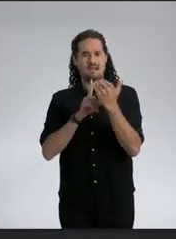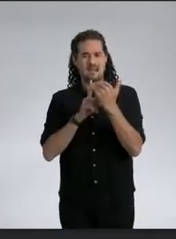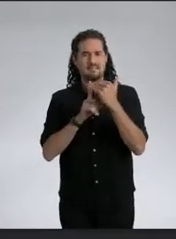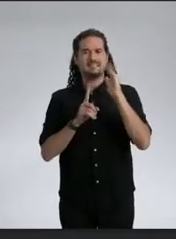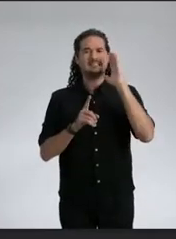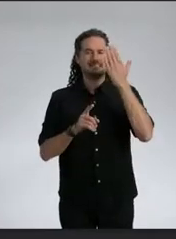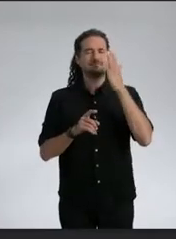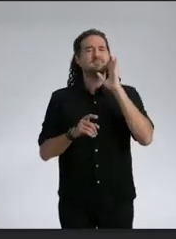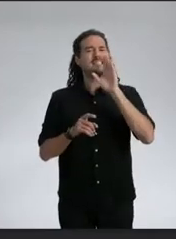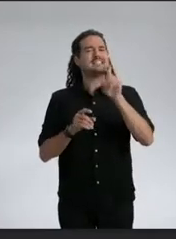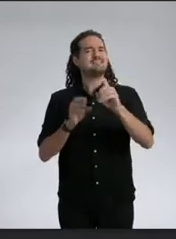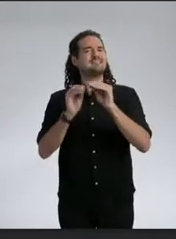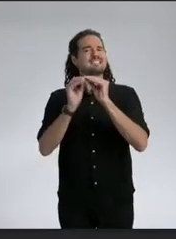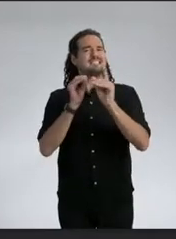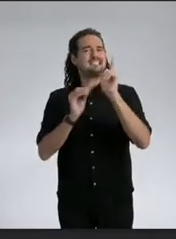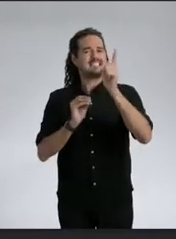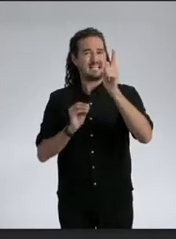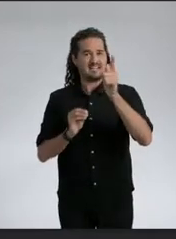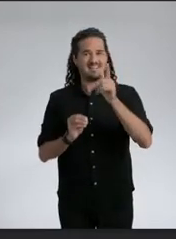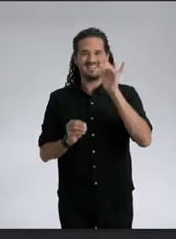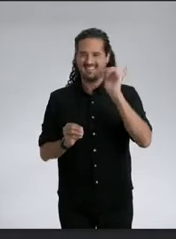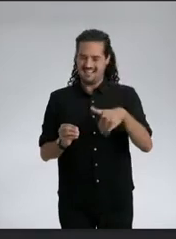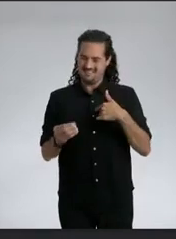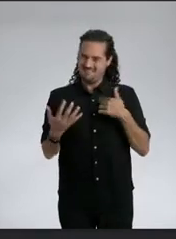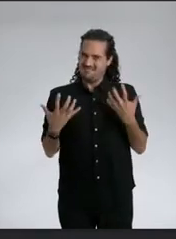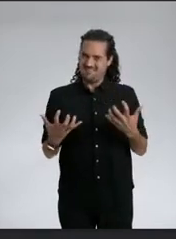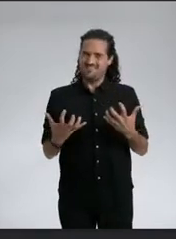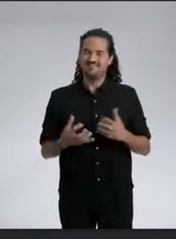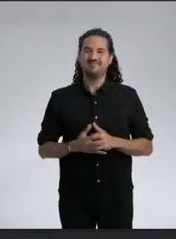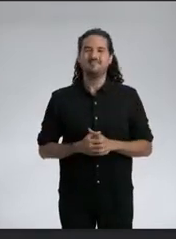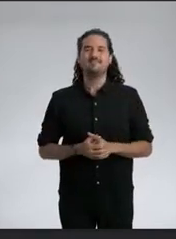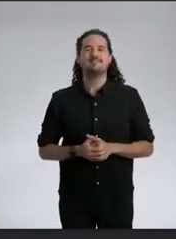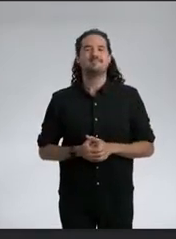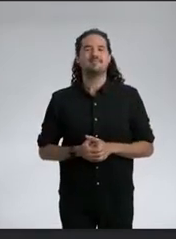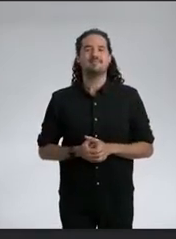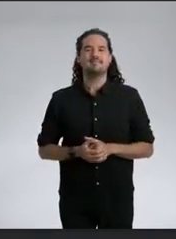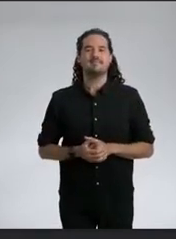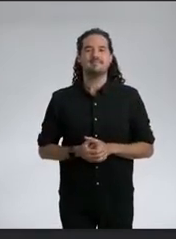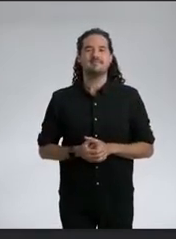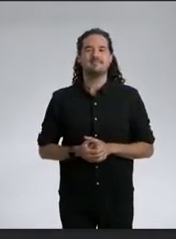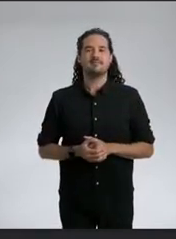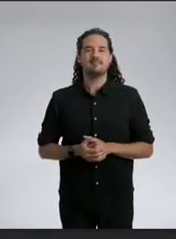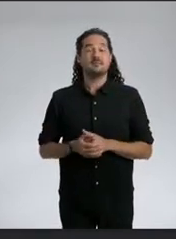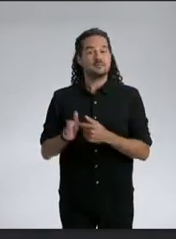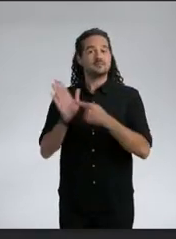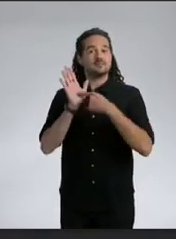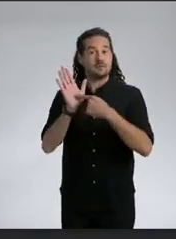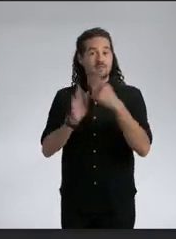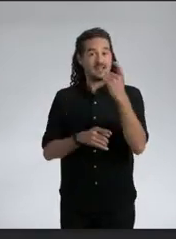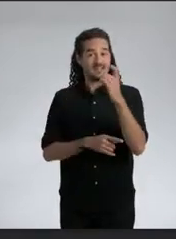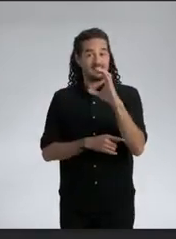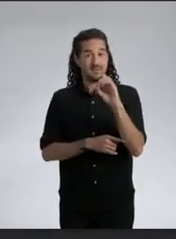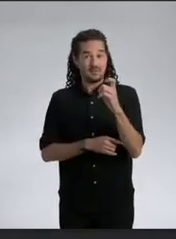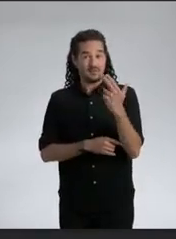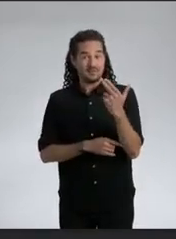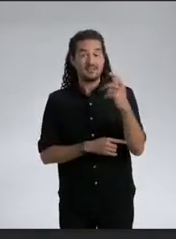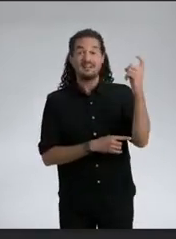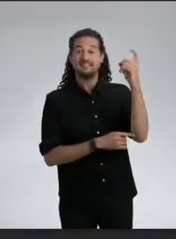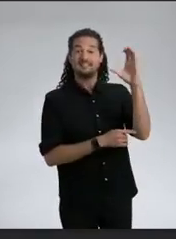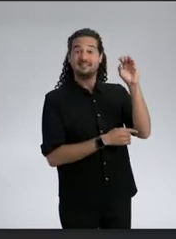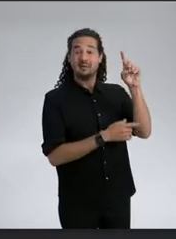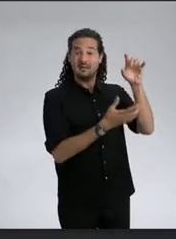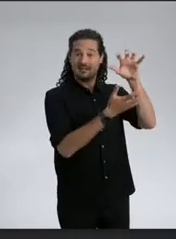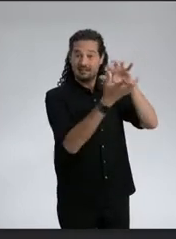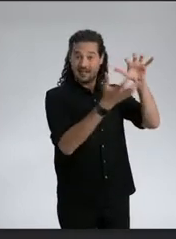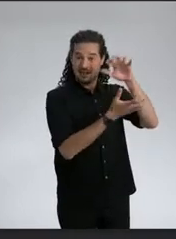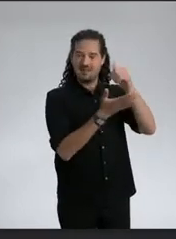That is exactly what I need. As you can see, Xcode 13 and Xcode Cloud help you find and address issues